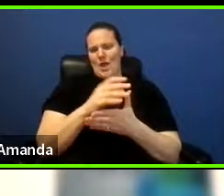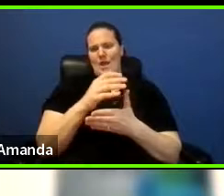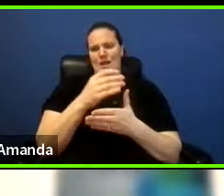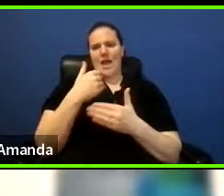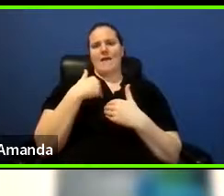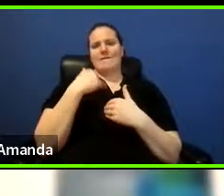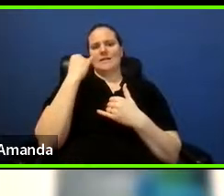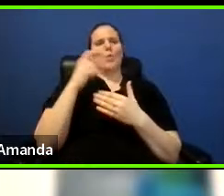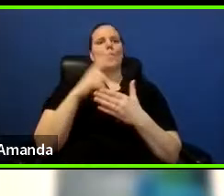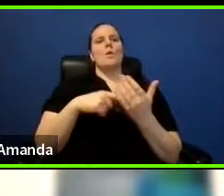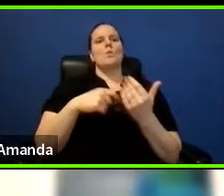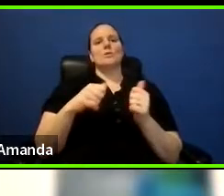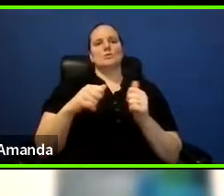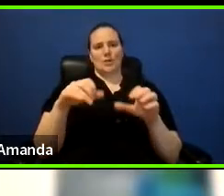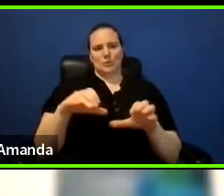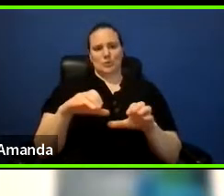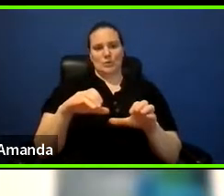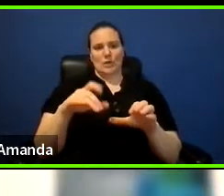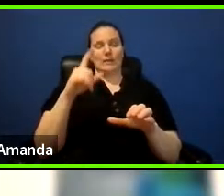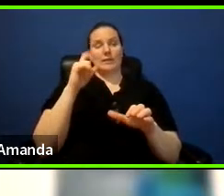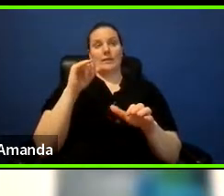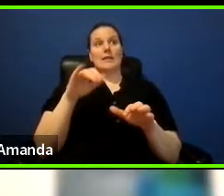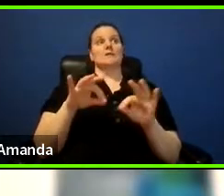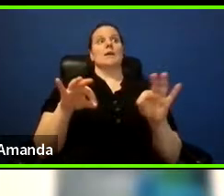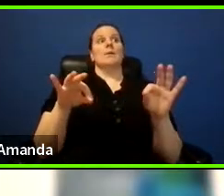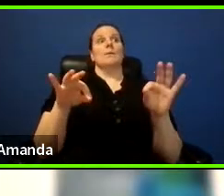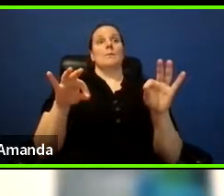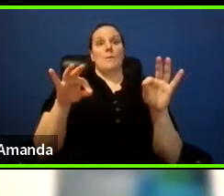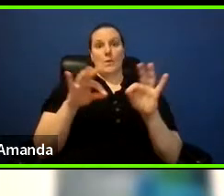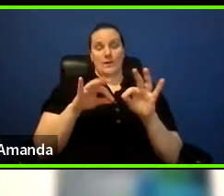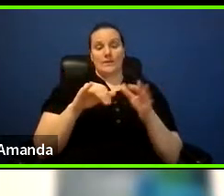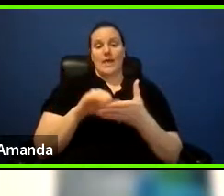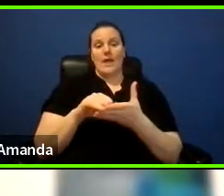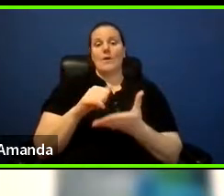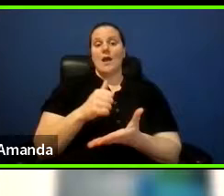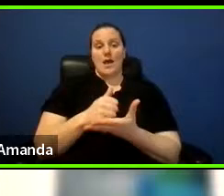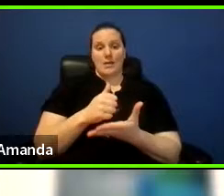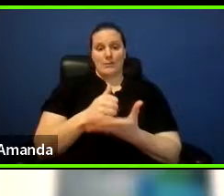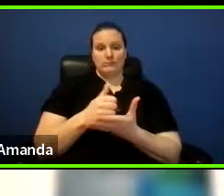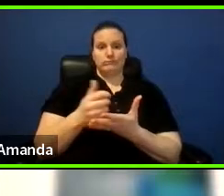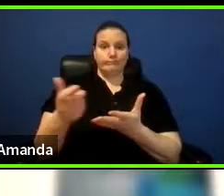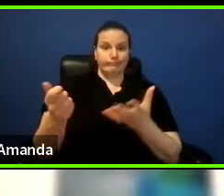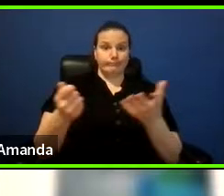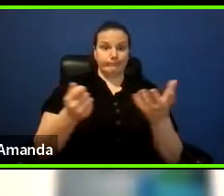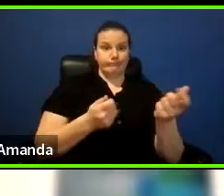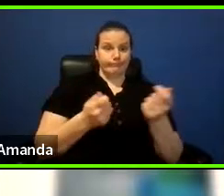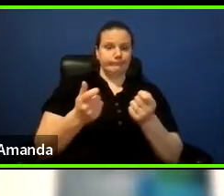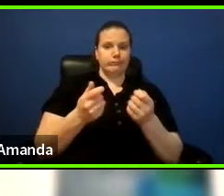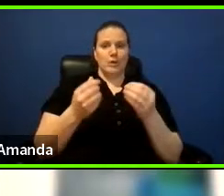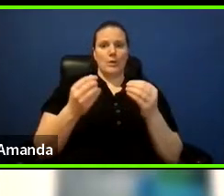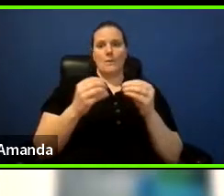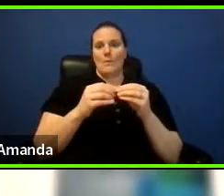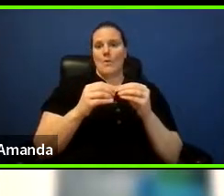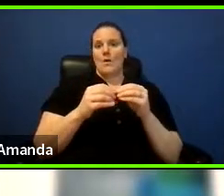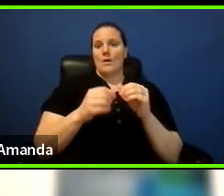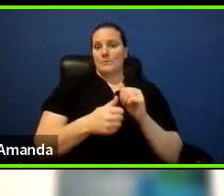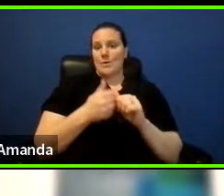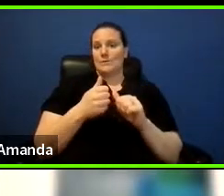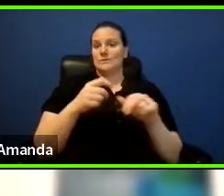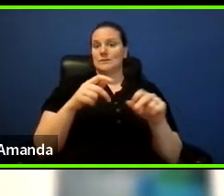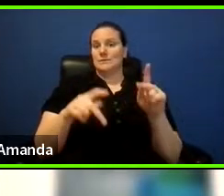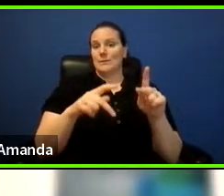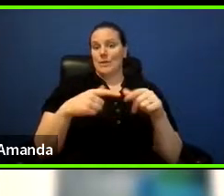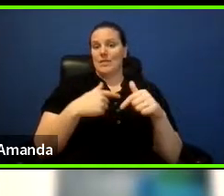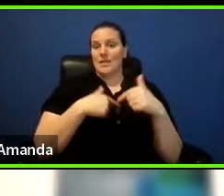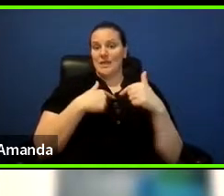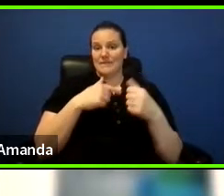as to like what we're trying to do, I think is really important. And it helps bring in a greater majority of people who live in